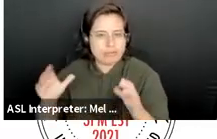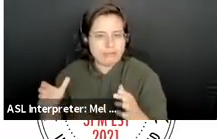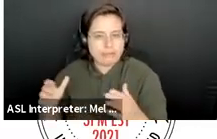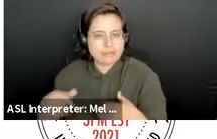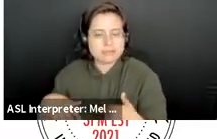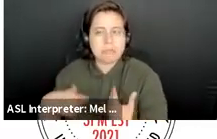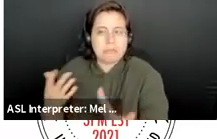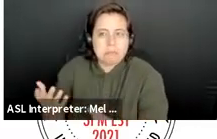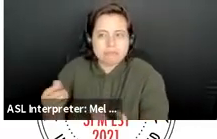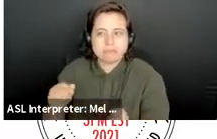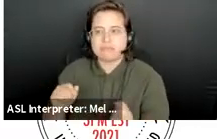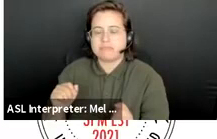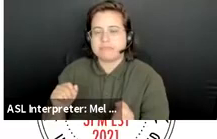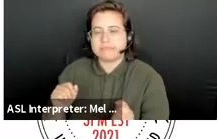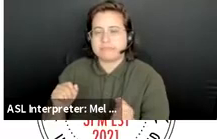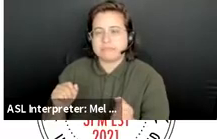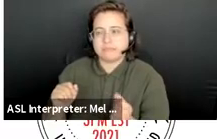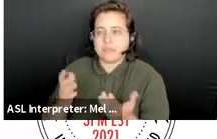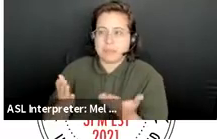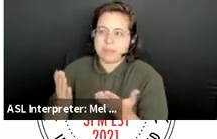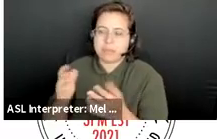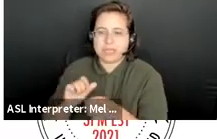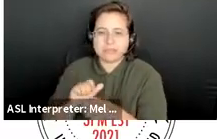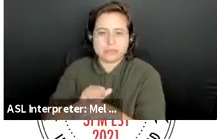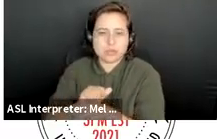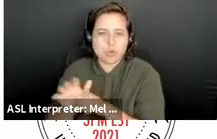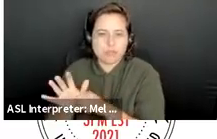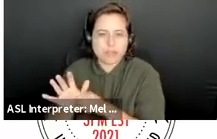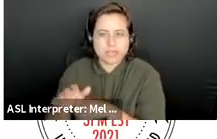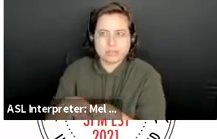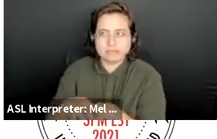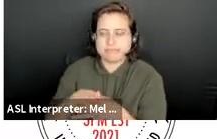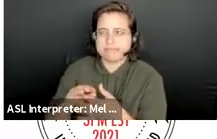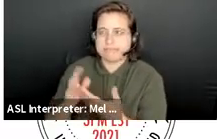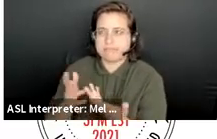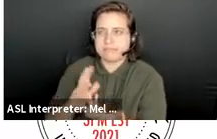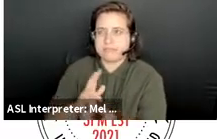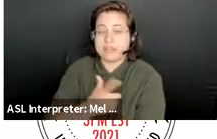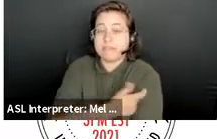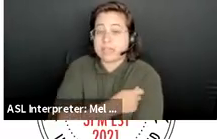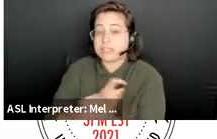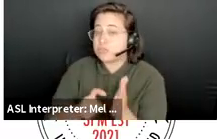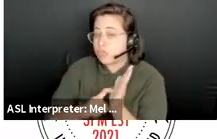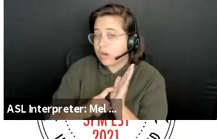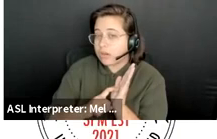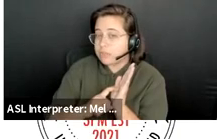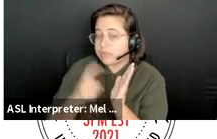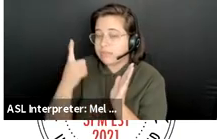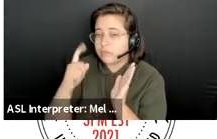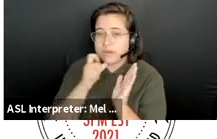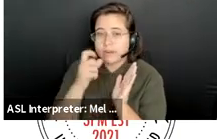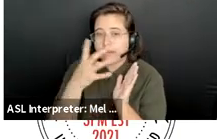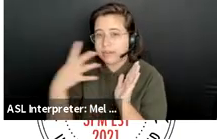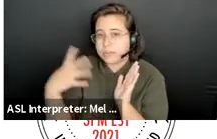may be a COVID related a vaccination requirement for non-immigrant visas. There's